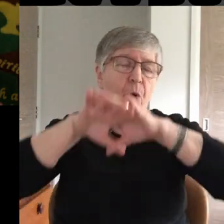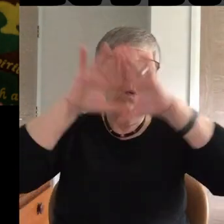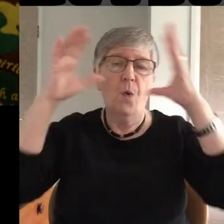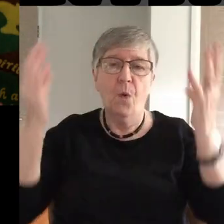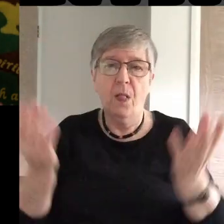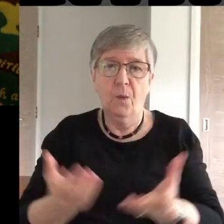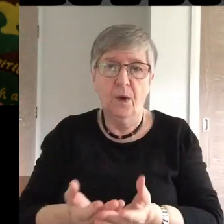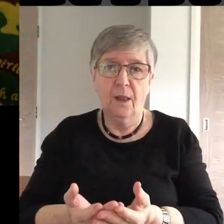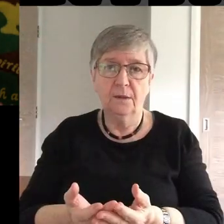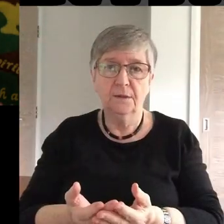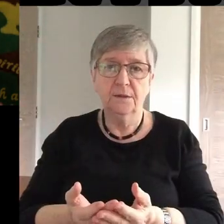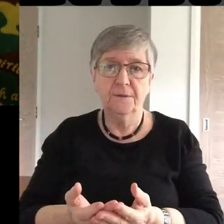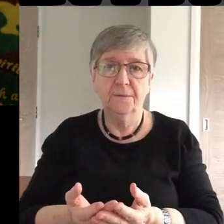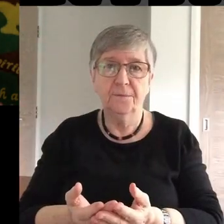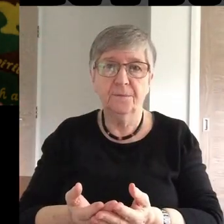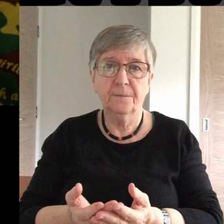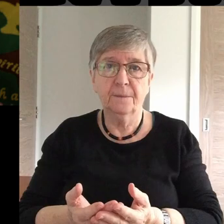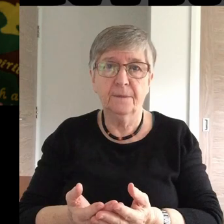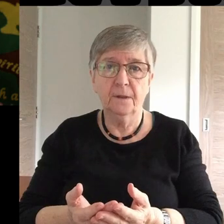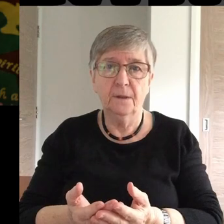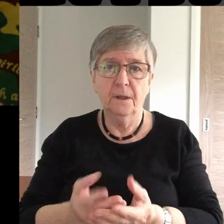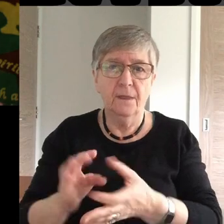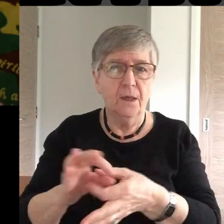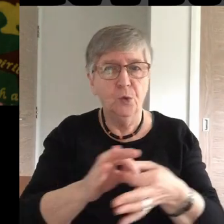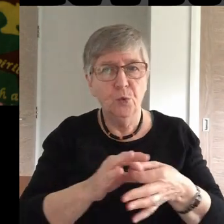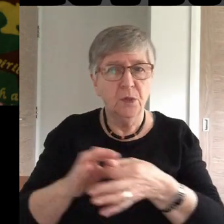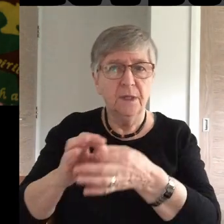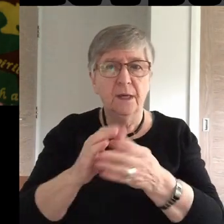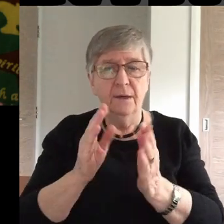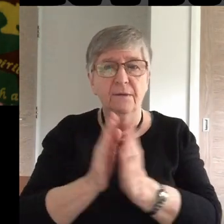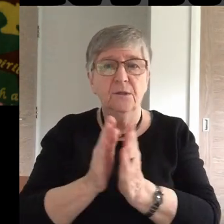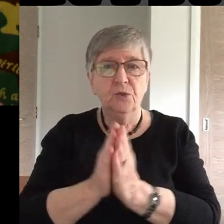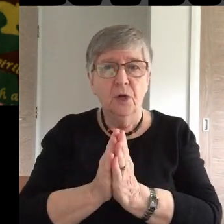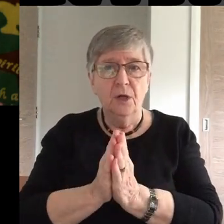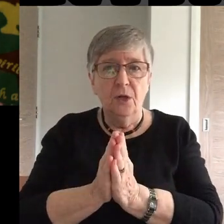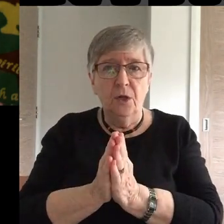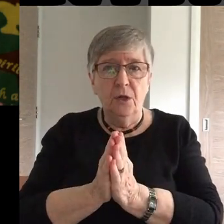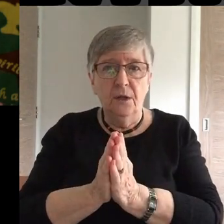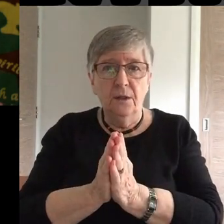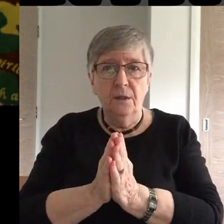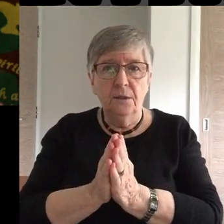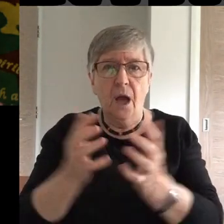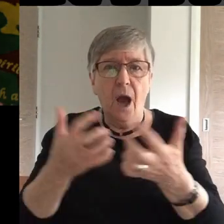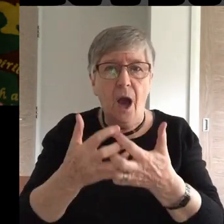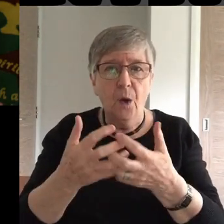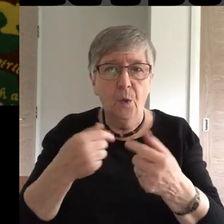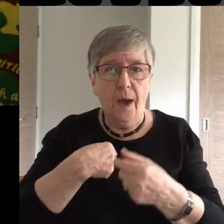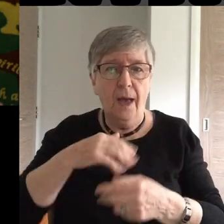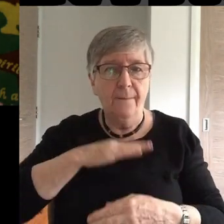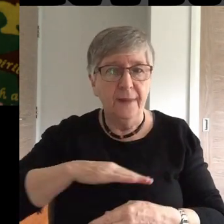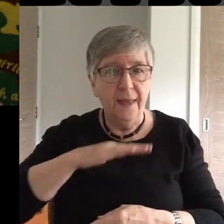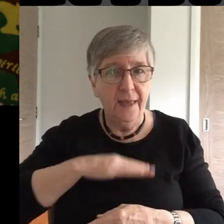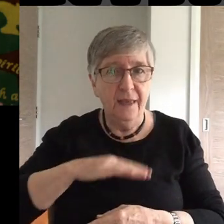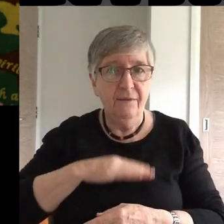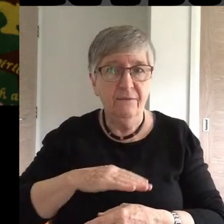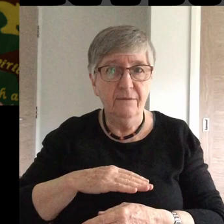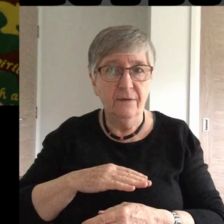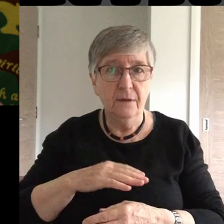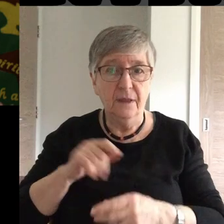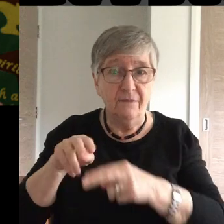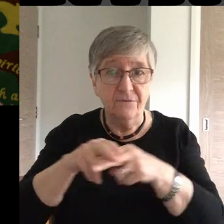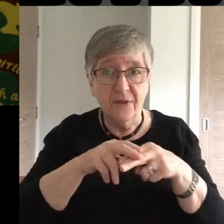world. The unity of the church as we behave, how we behave as a